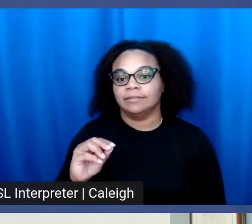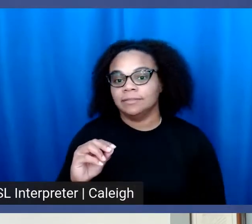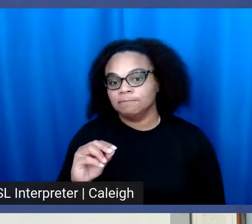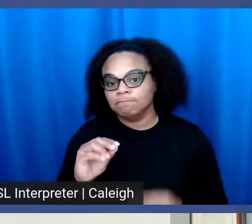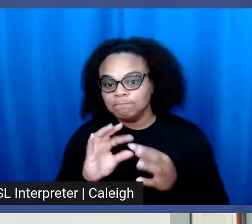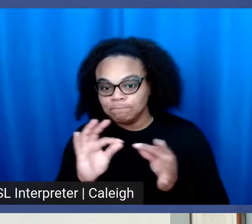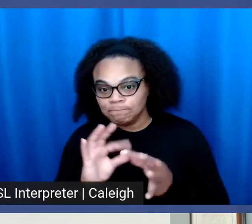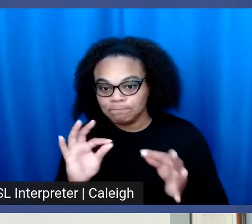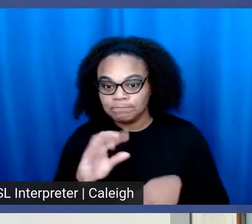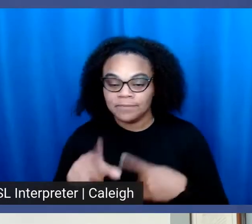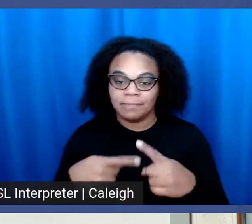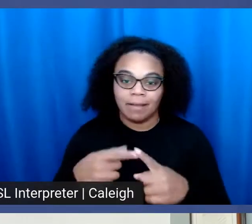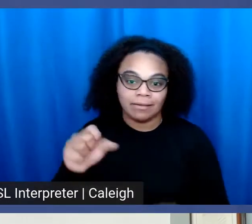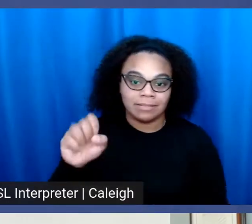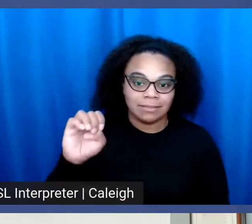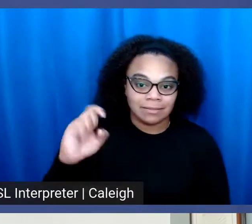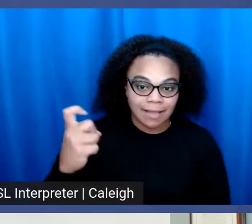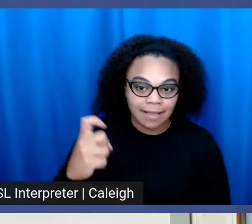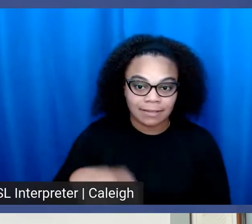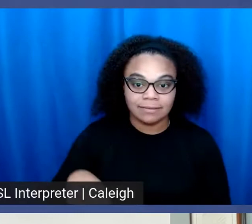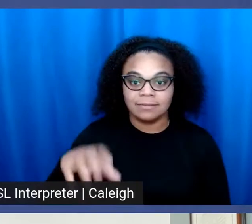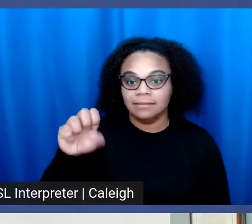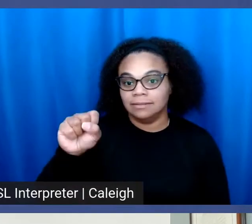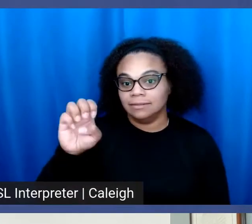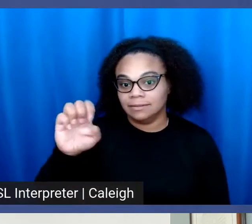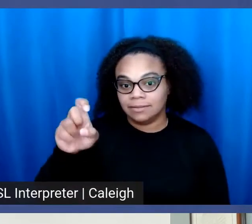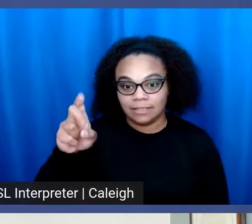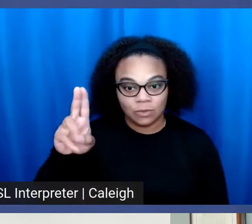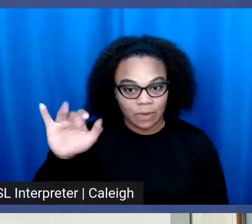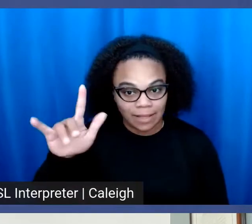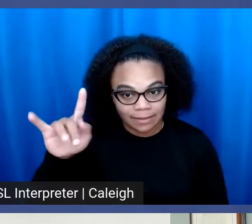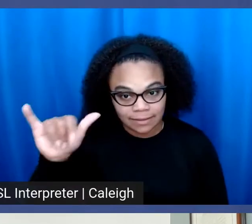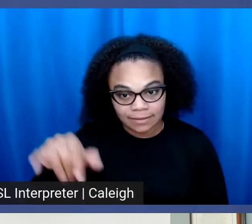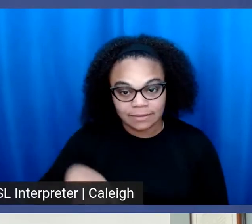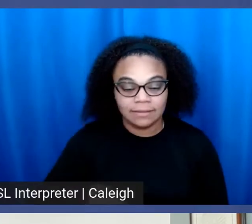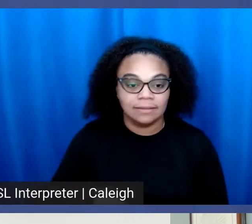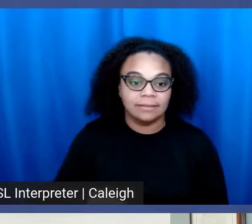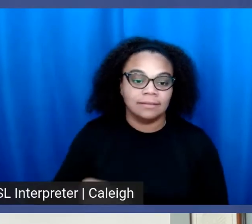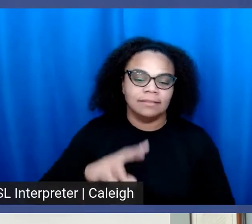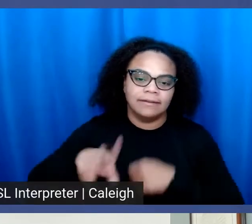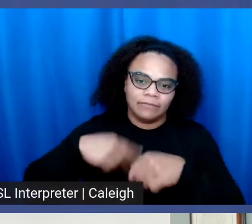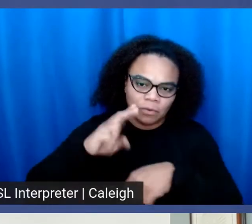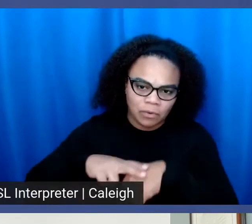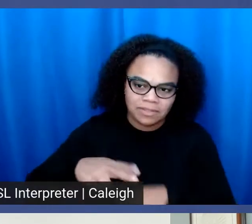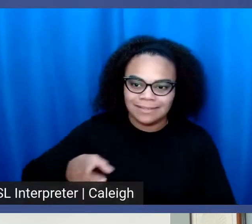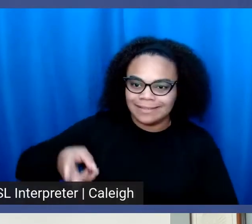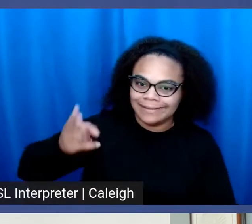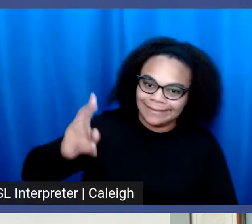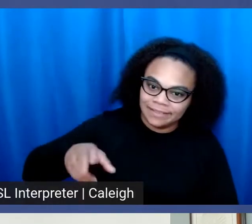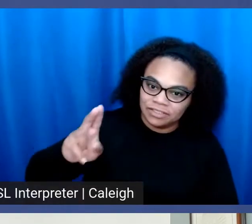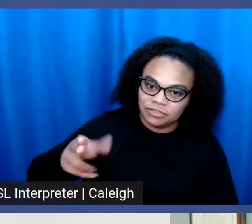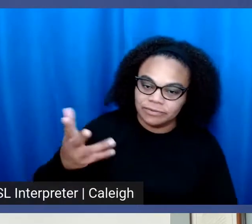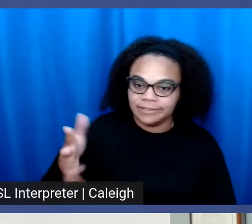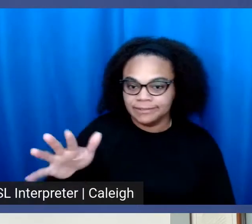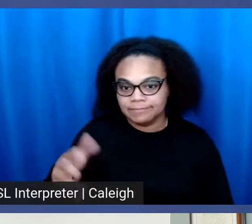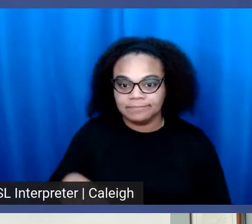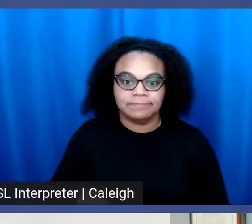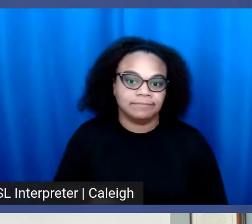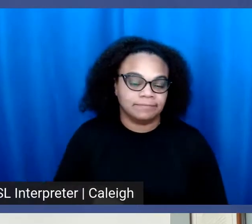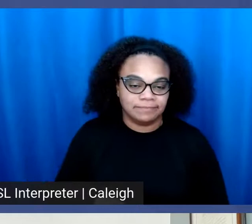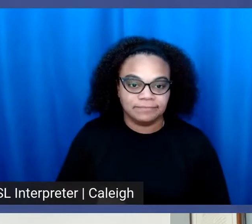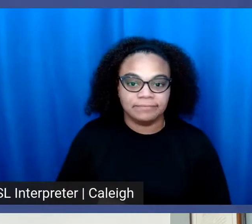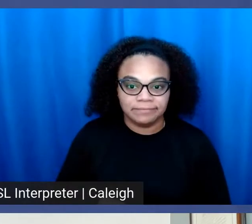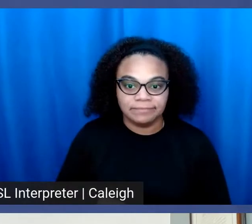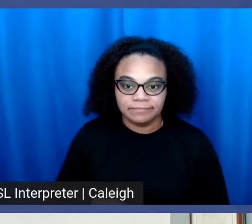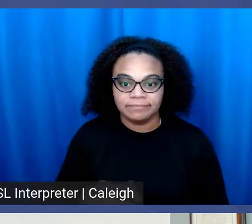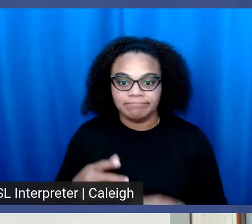sex and sexuality. Of course, our history is up for grabs and